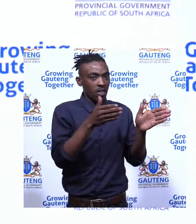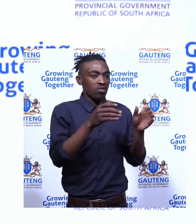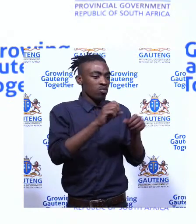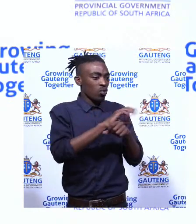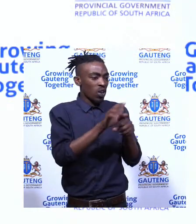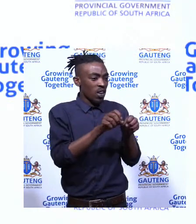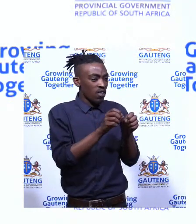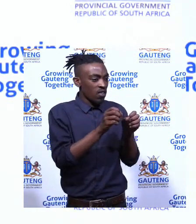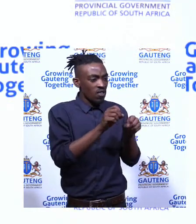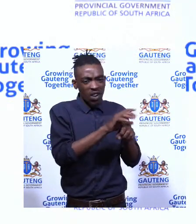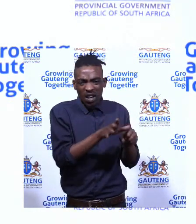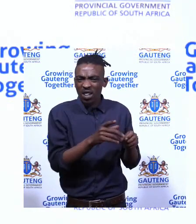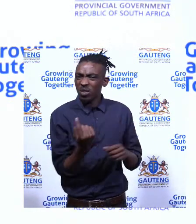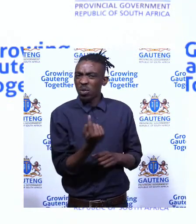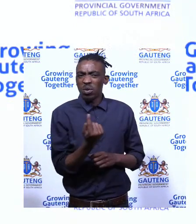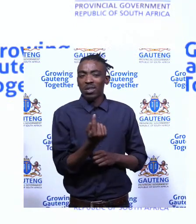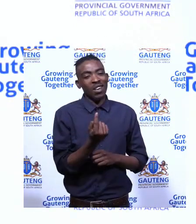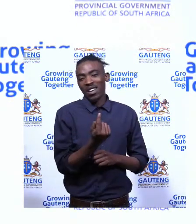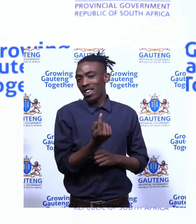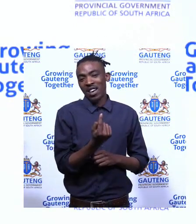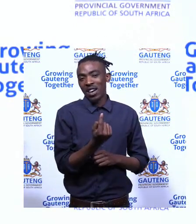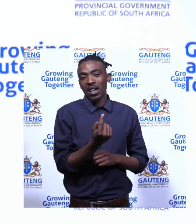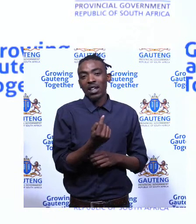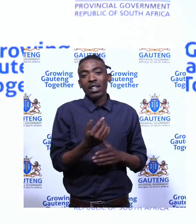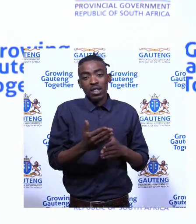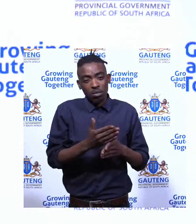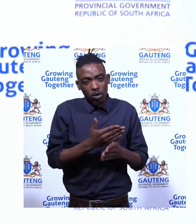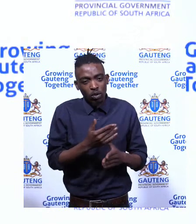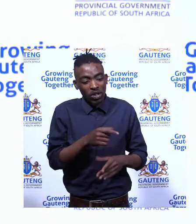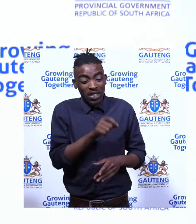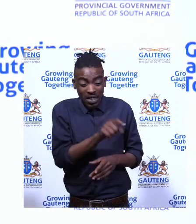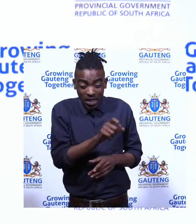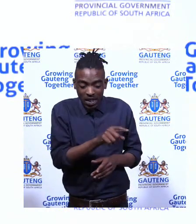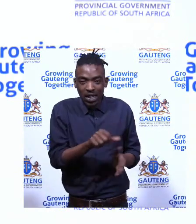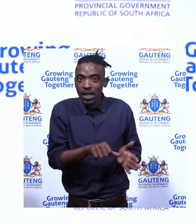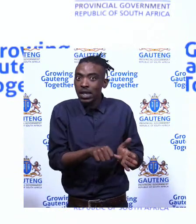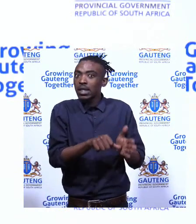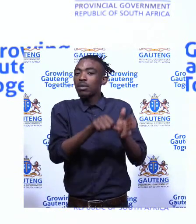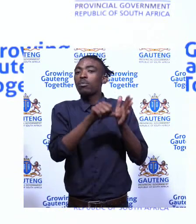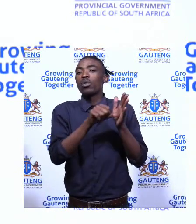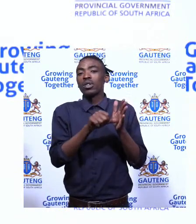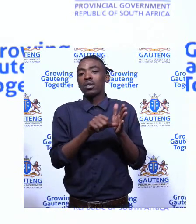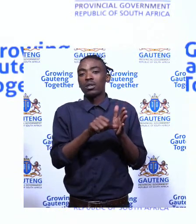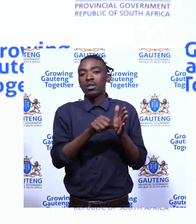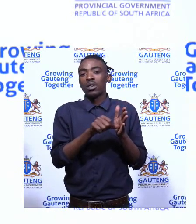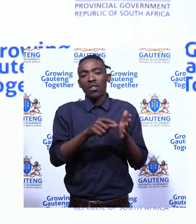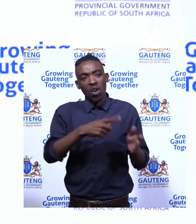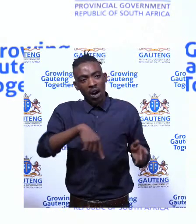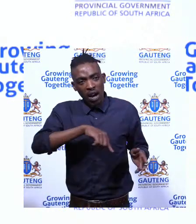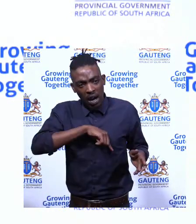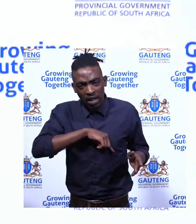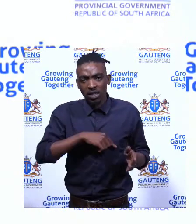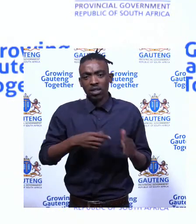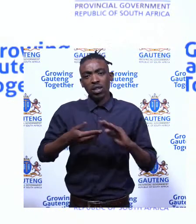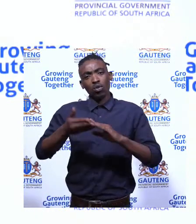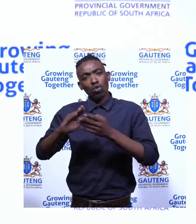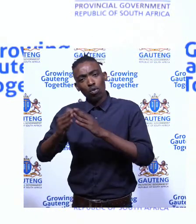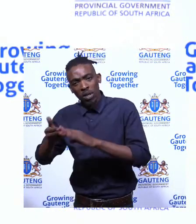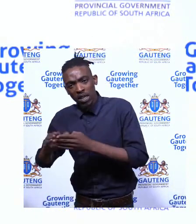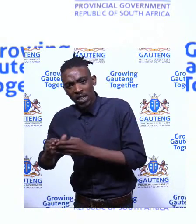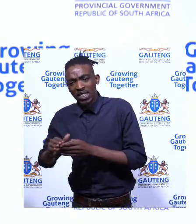conditions that have been. And so it is important that as a community, within our